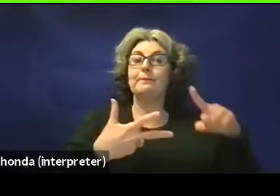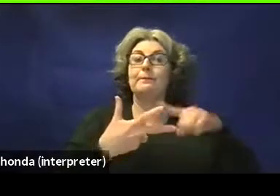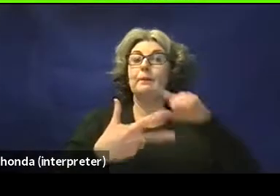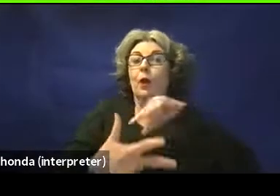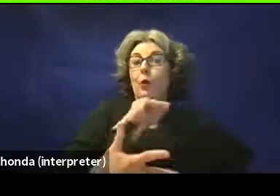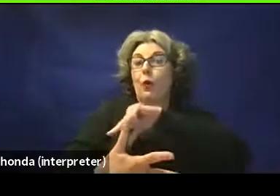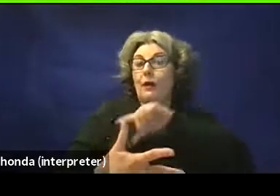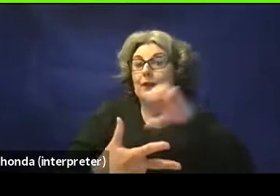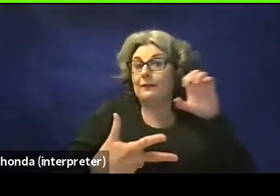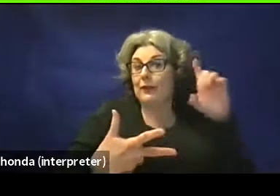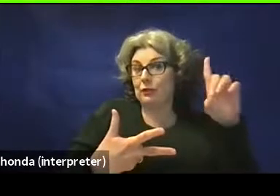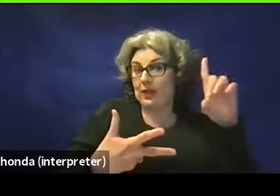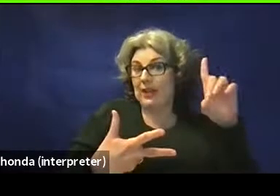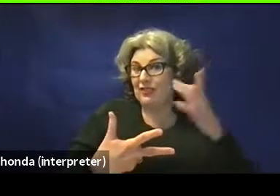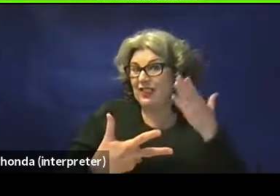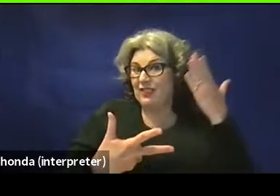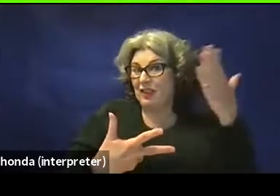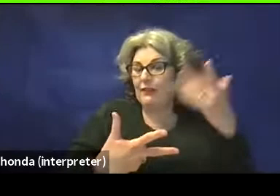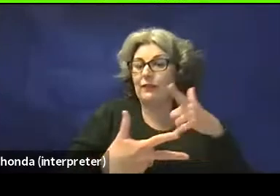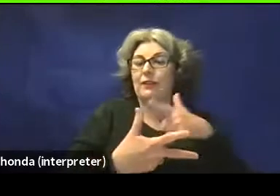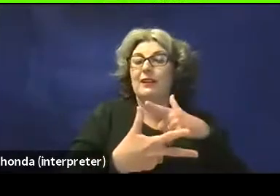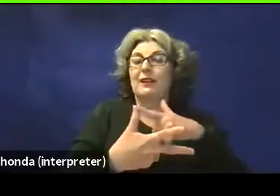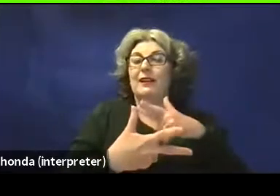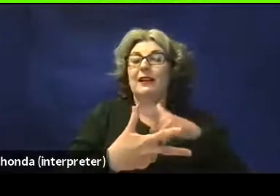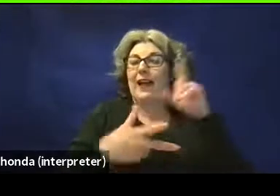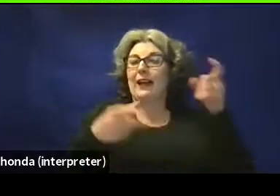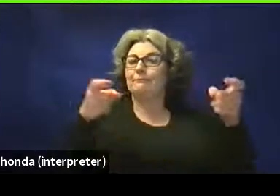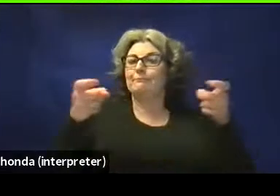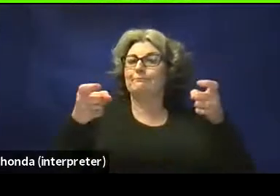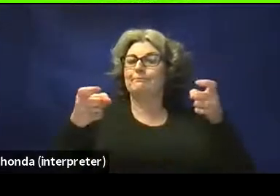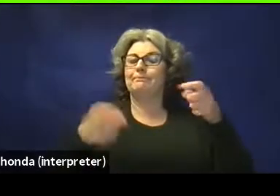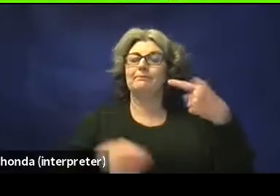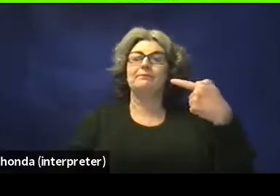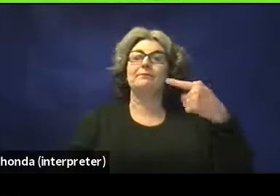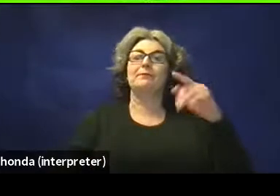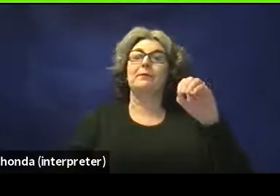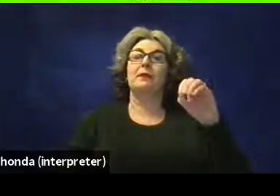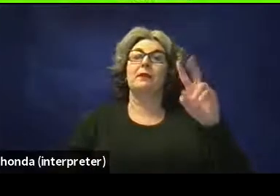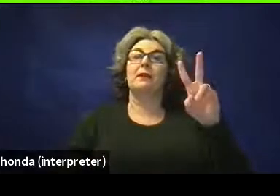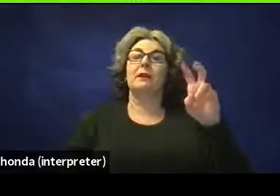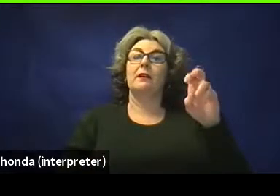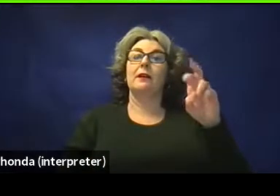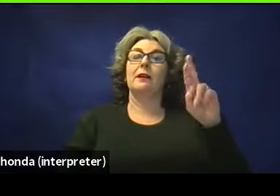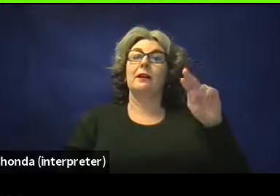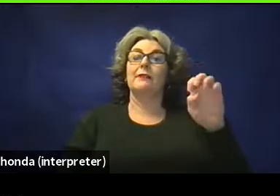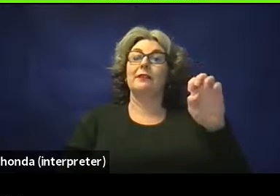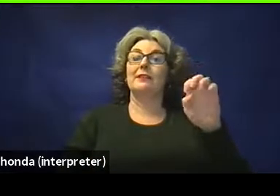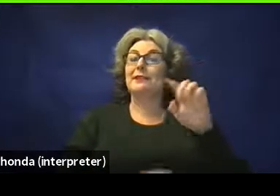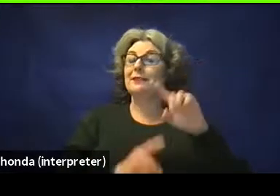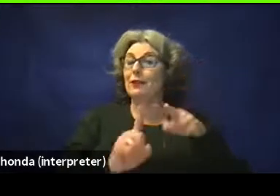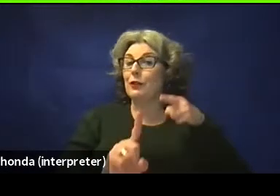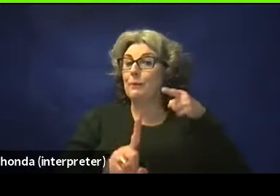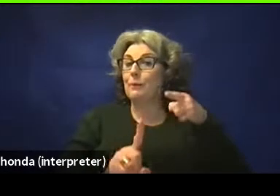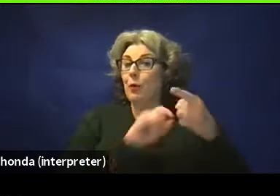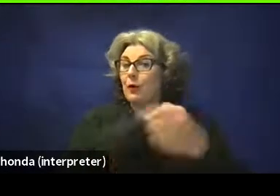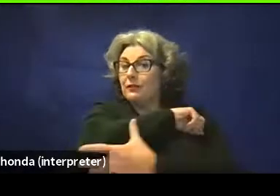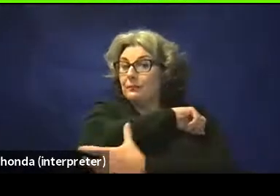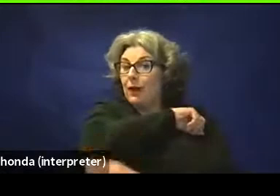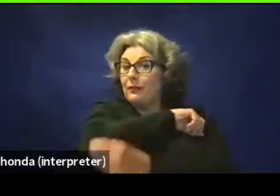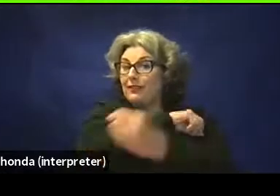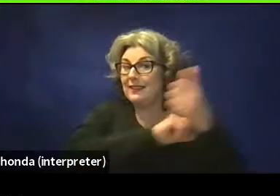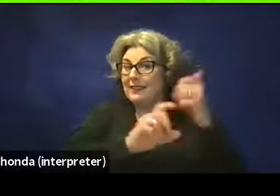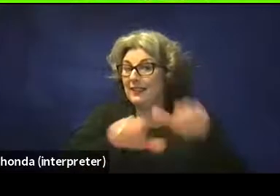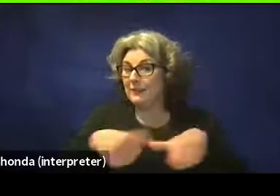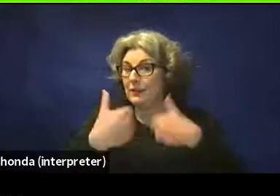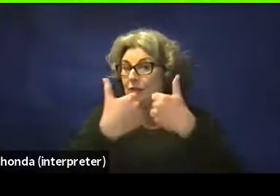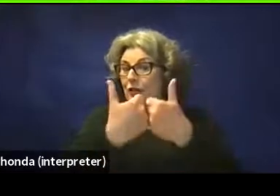quality of education that's offered, and governance. So when poverty is the underlying challenge, then